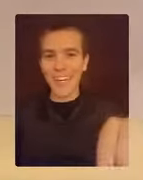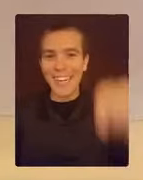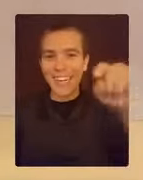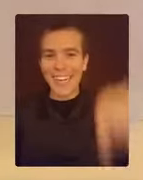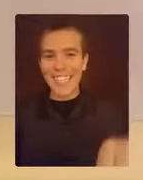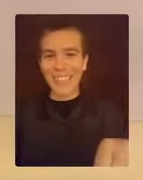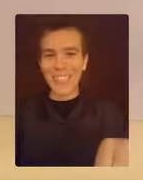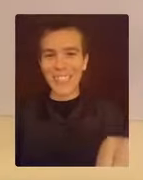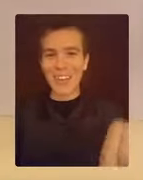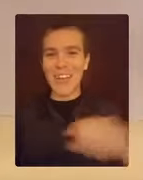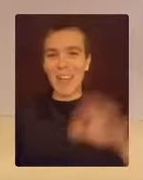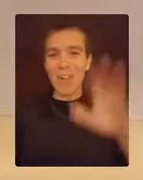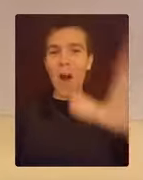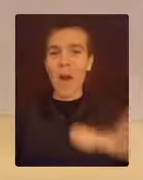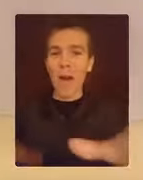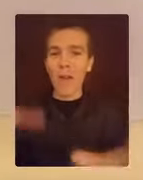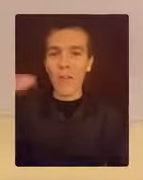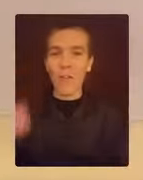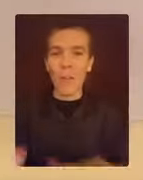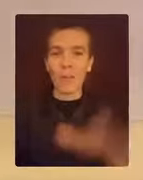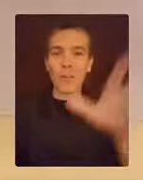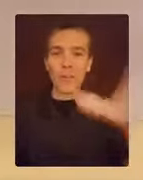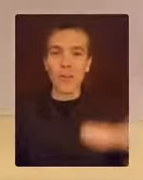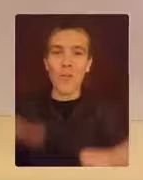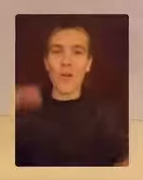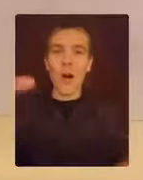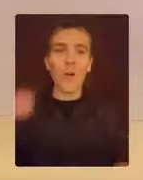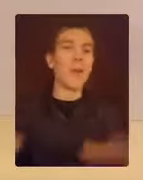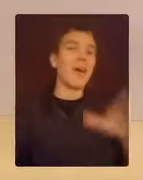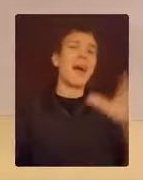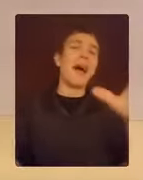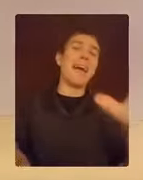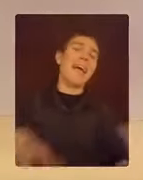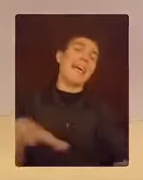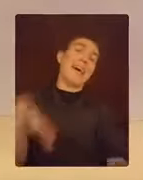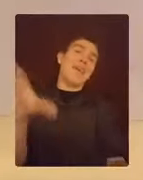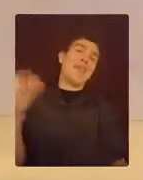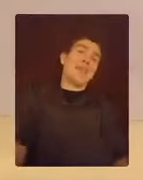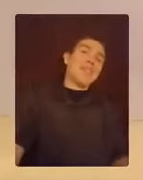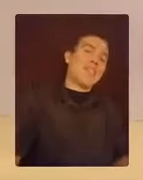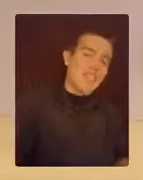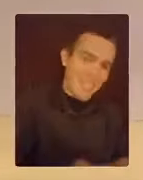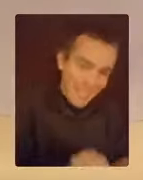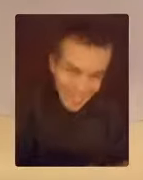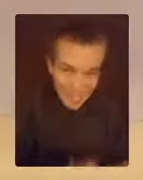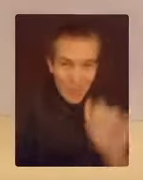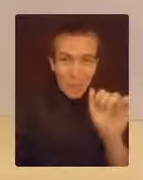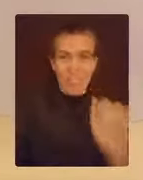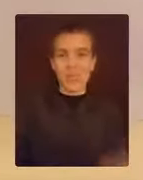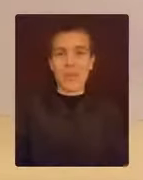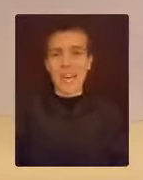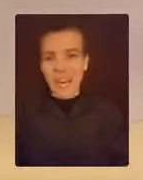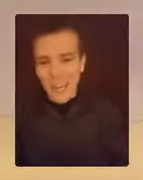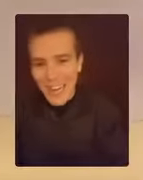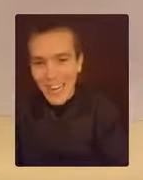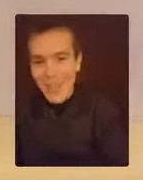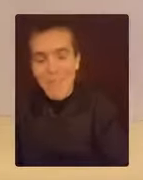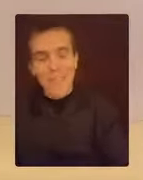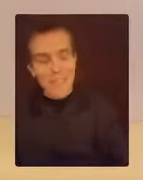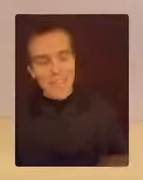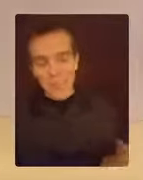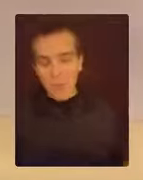floor? Are we sure? You like crawl out on the floor so you don't fall. You're like, I don't know about this. I don't know if this is okay or